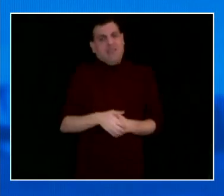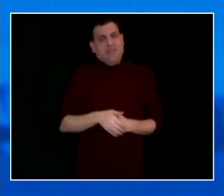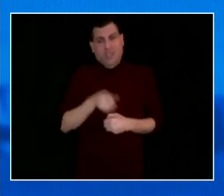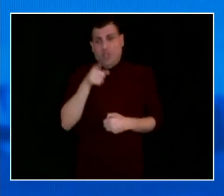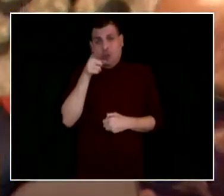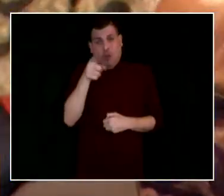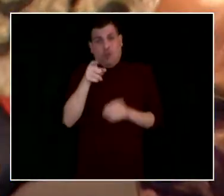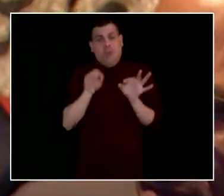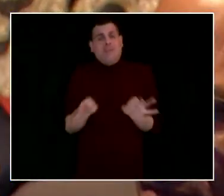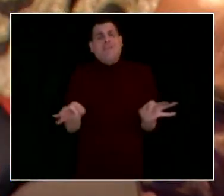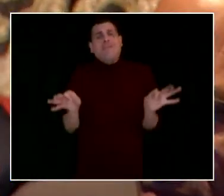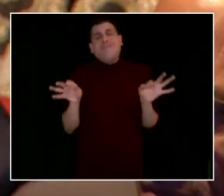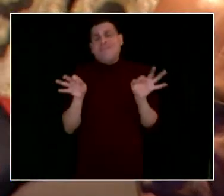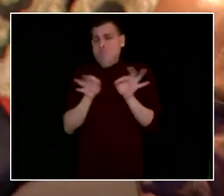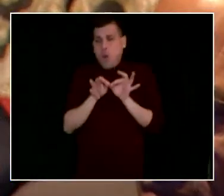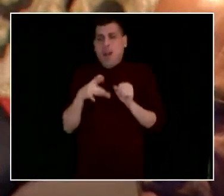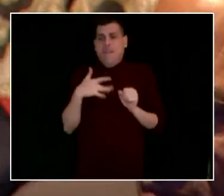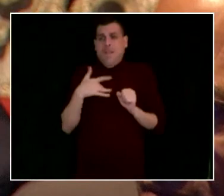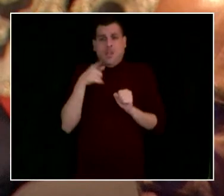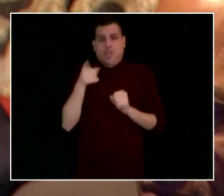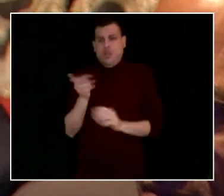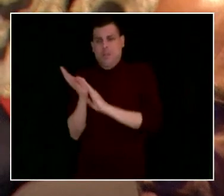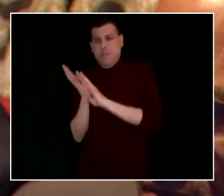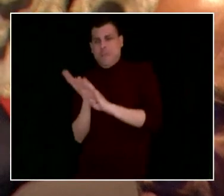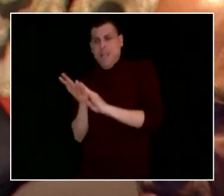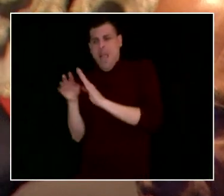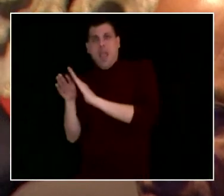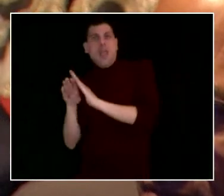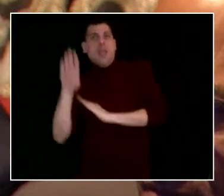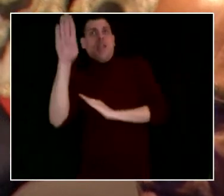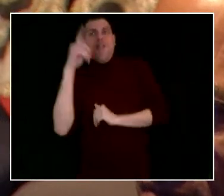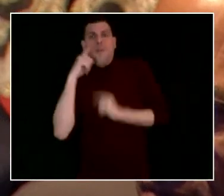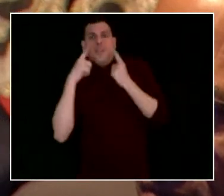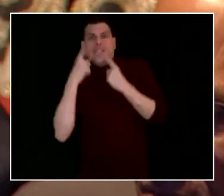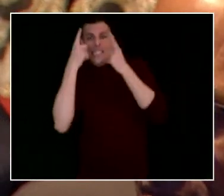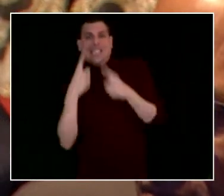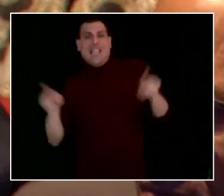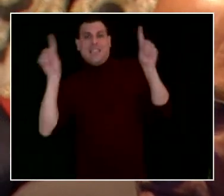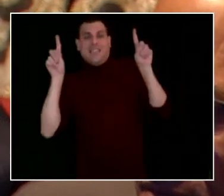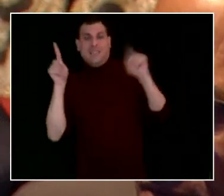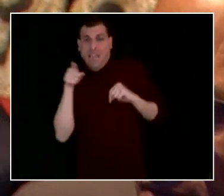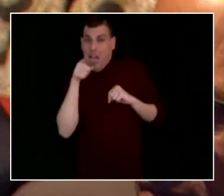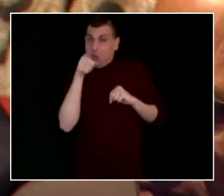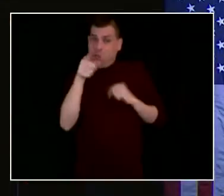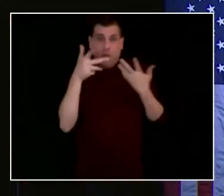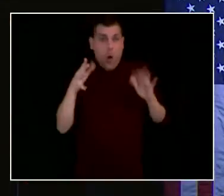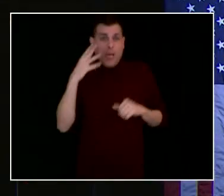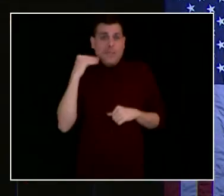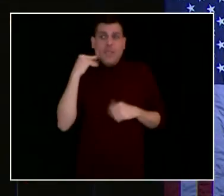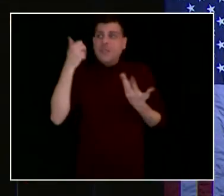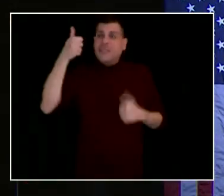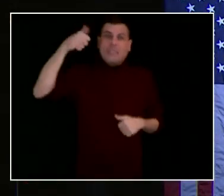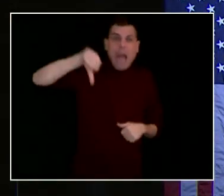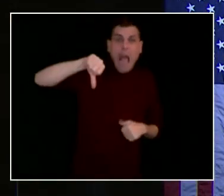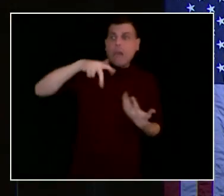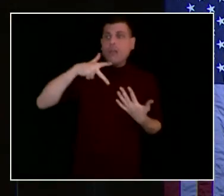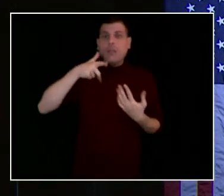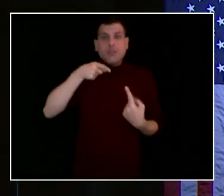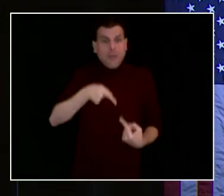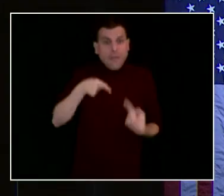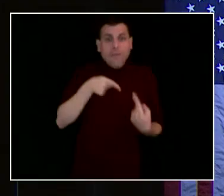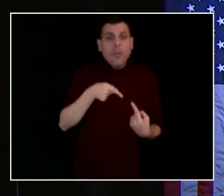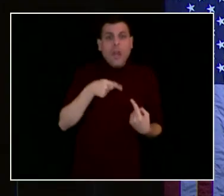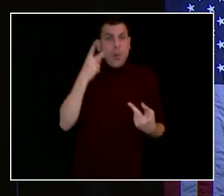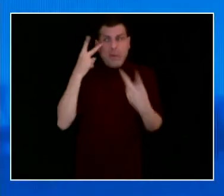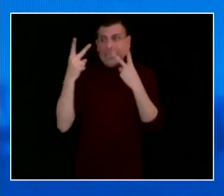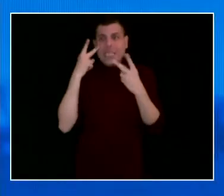of success. And I know what it is to be denied, suffer from a learning disability, and